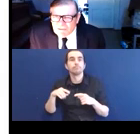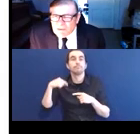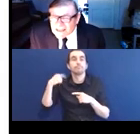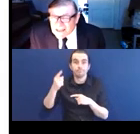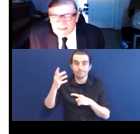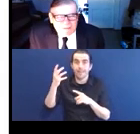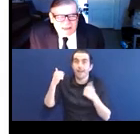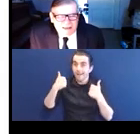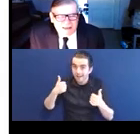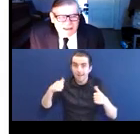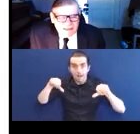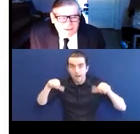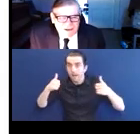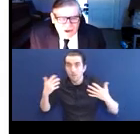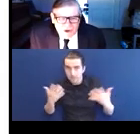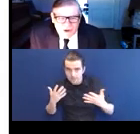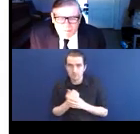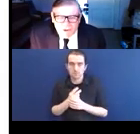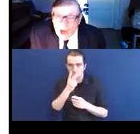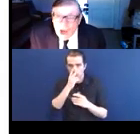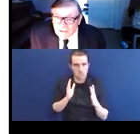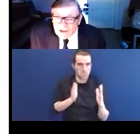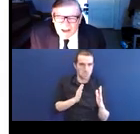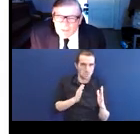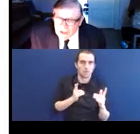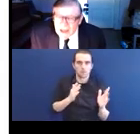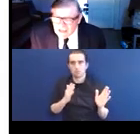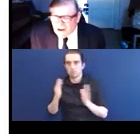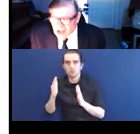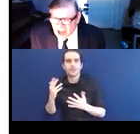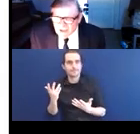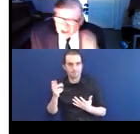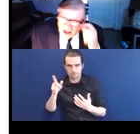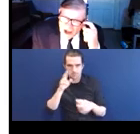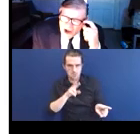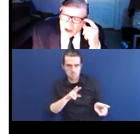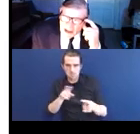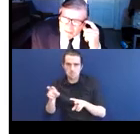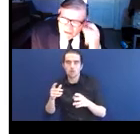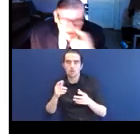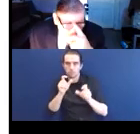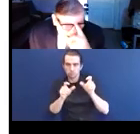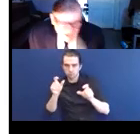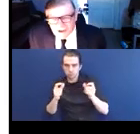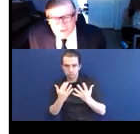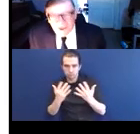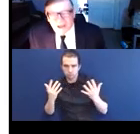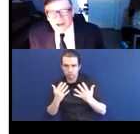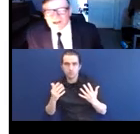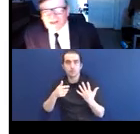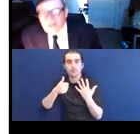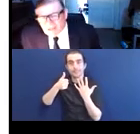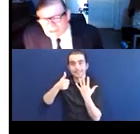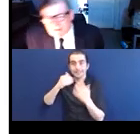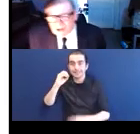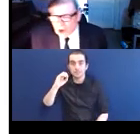outcomes with 60% of participants securing employment after training. That is a very high figure. We had a project running in the UK last year that